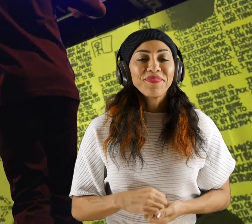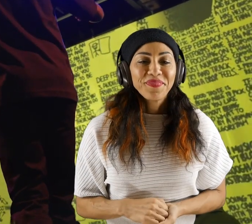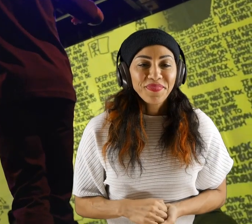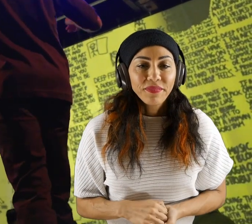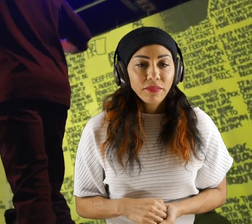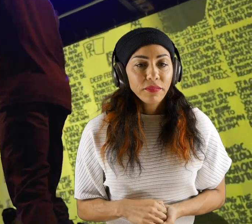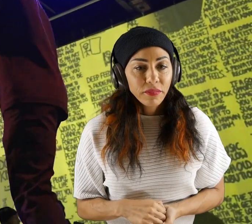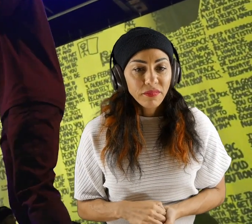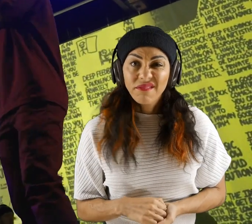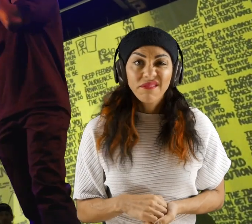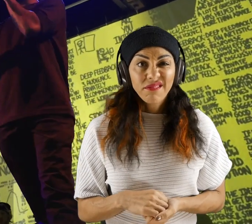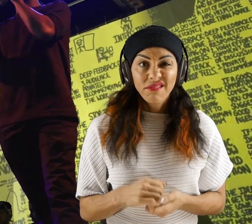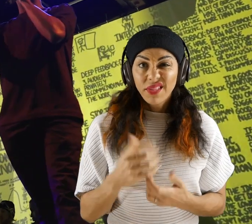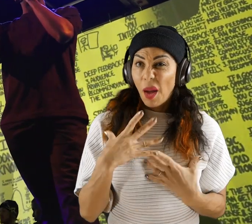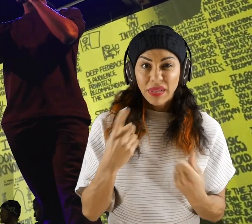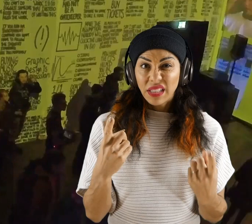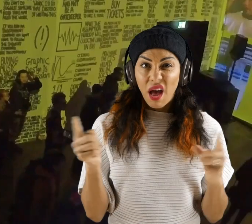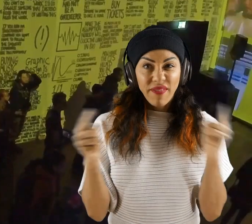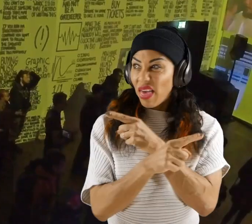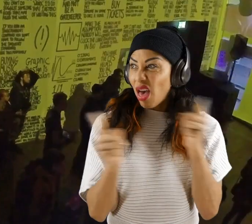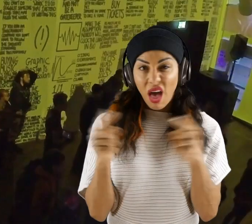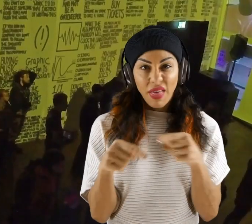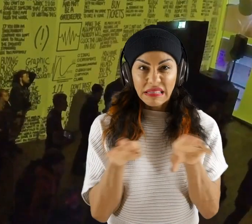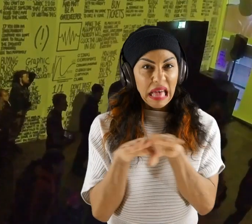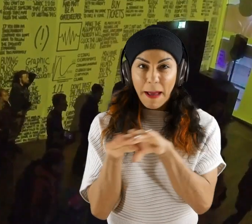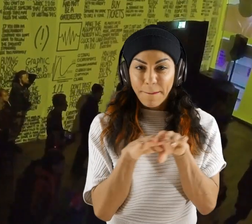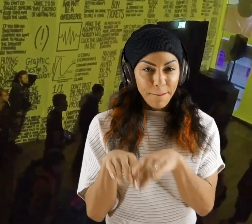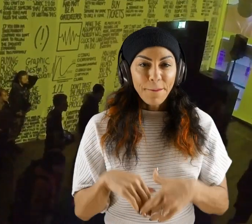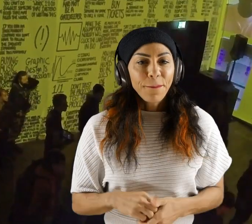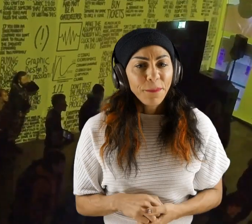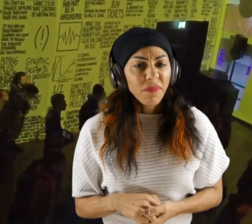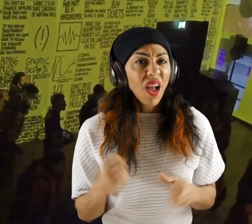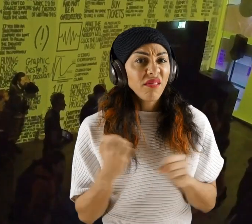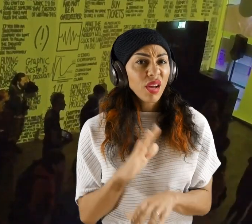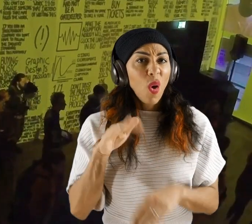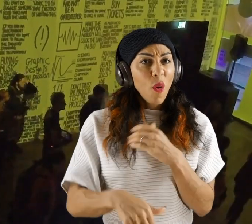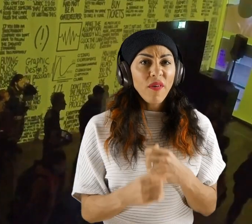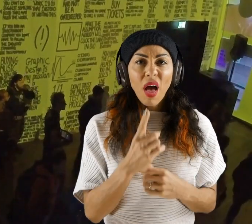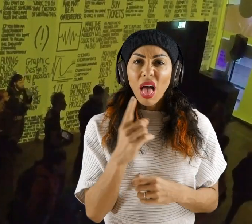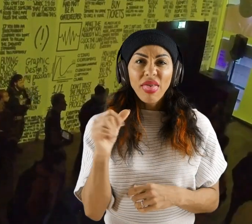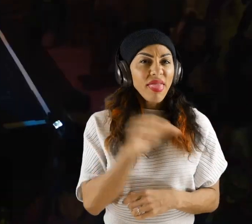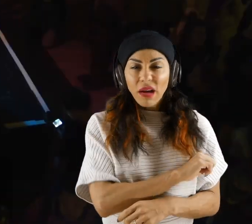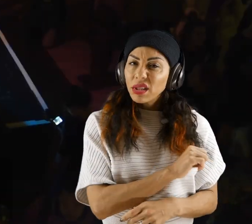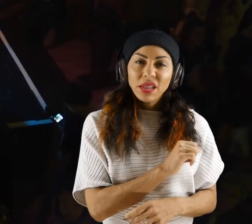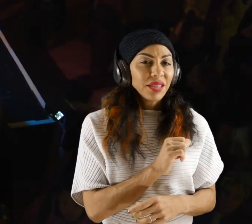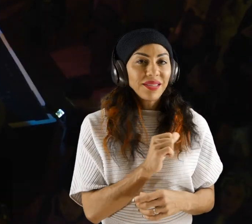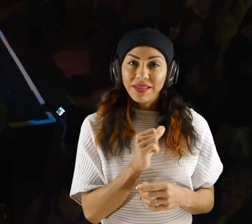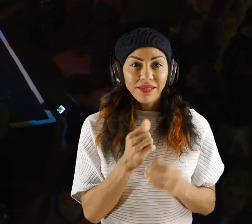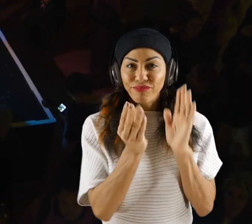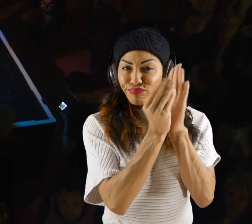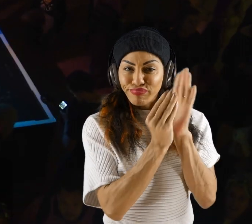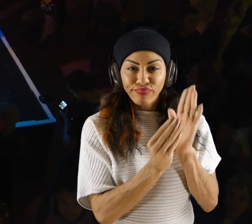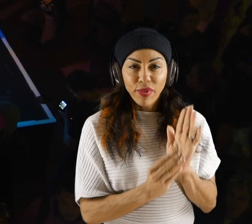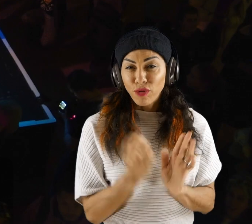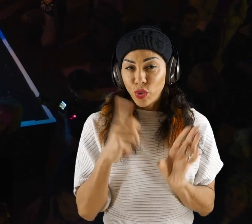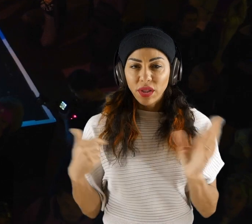one, they're both the same. I've done over 1,000 of these little notes now over the last couple of years, somehow. All right, let me do the easiest one.